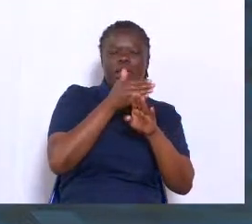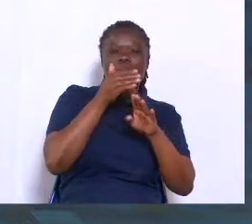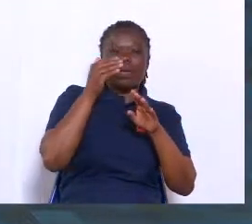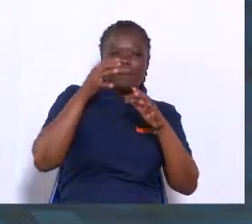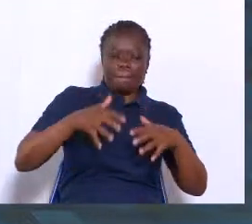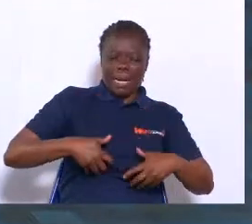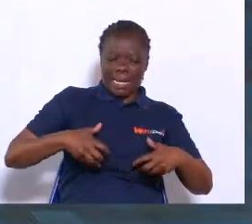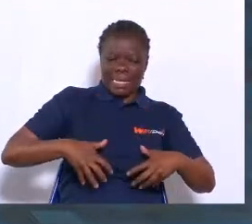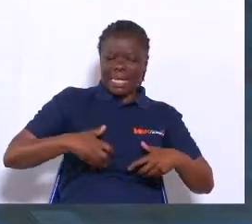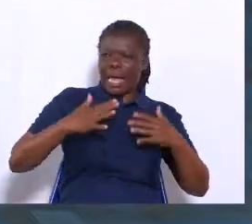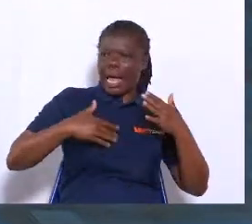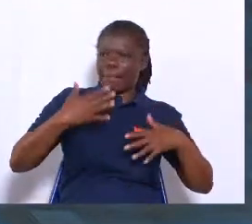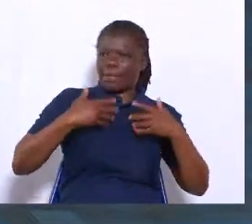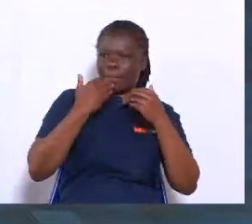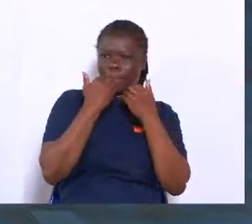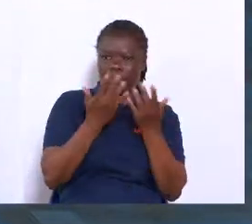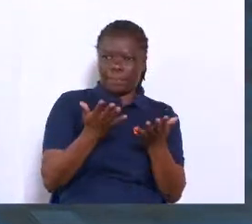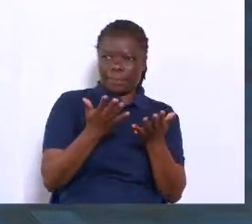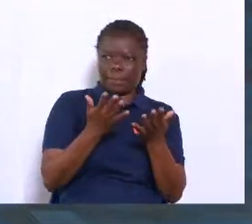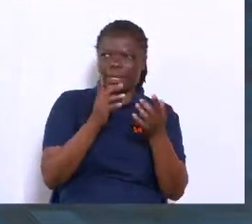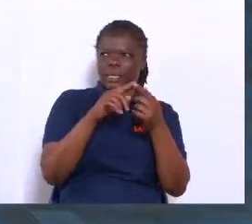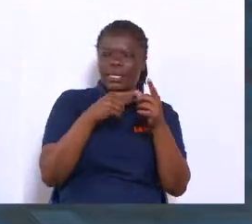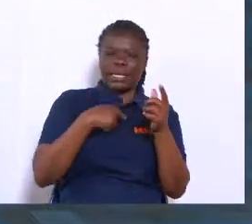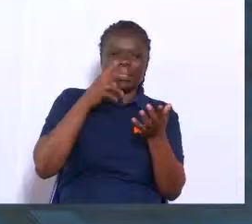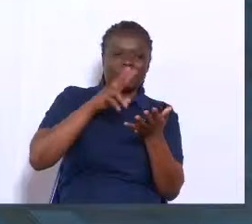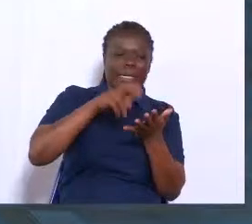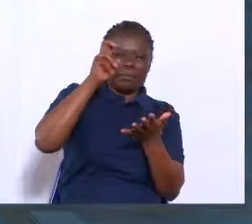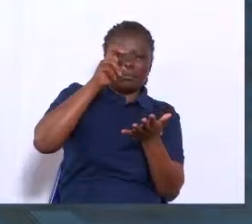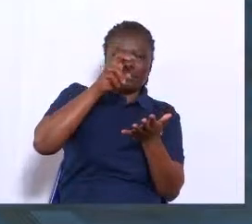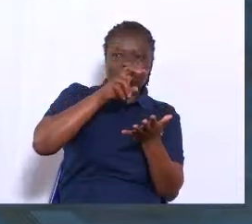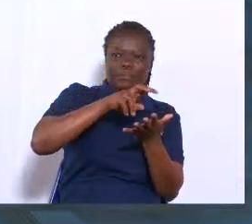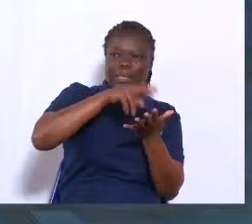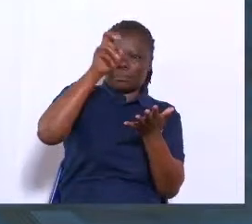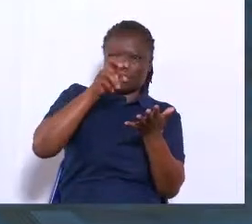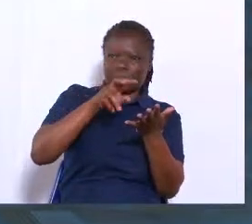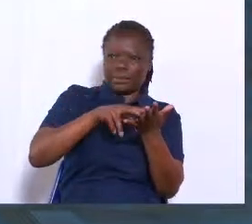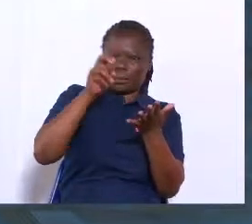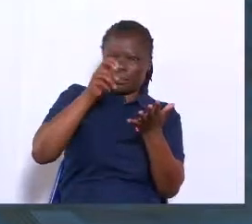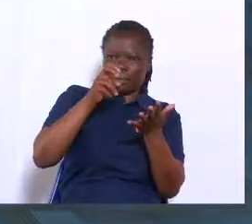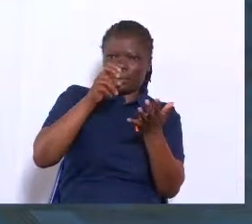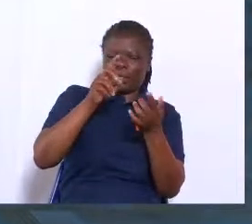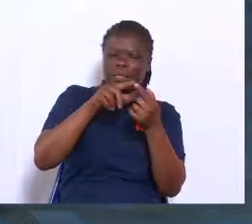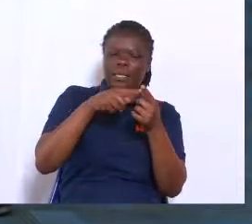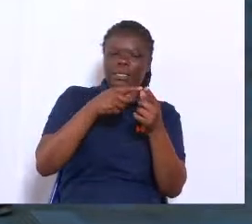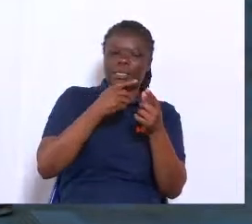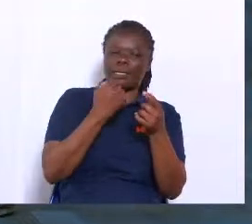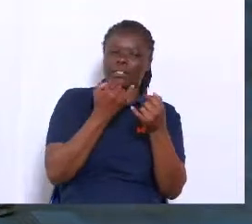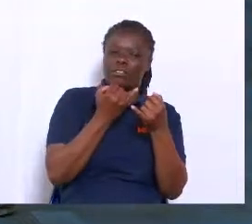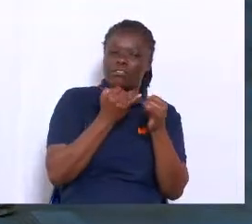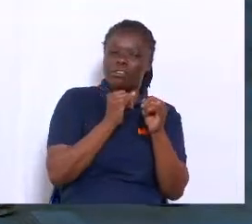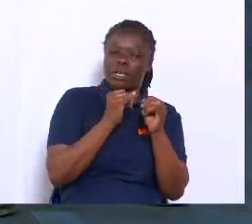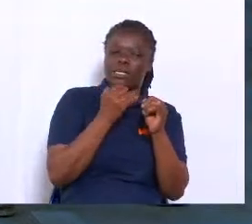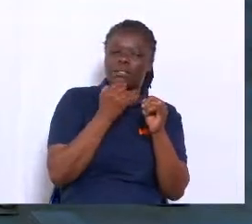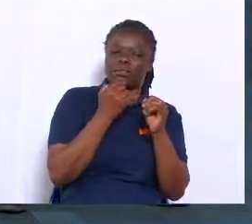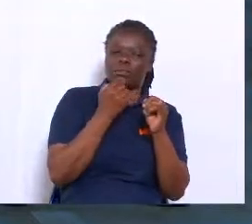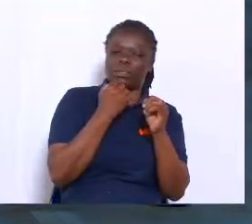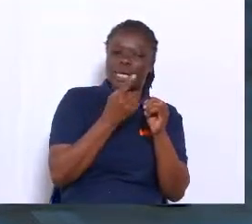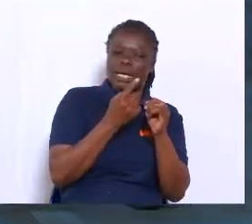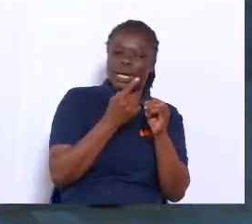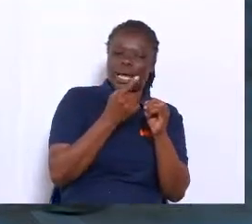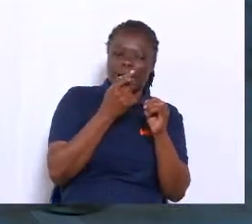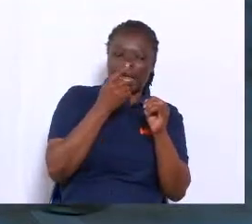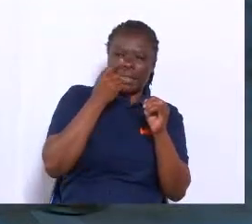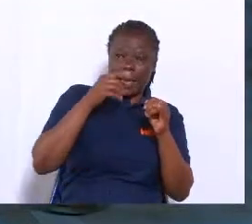know. The monkey does, he jumps up and down. And so they taught the monkey to press the bell. So he does, presses the